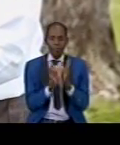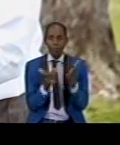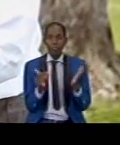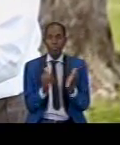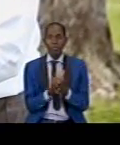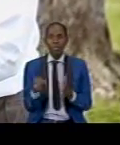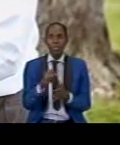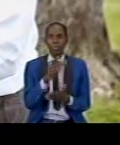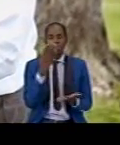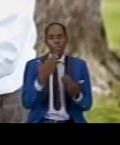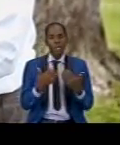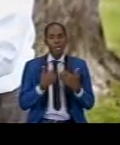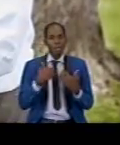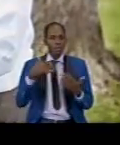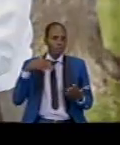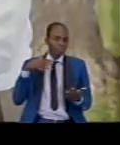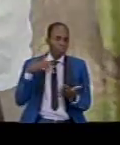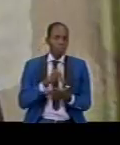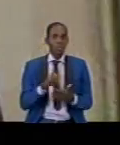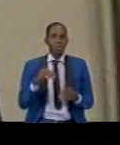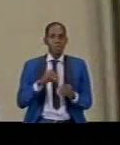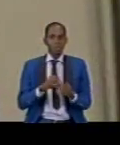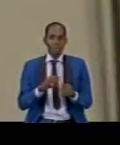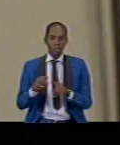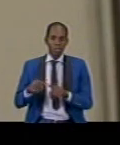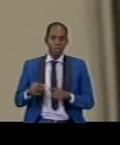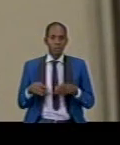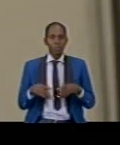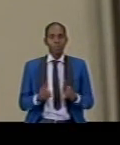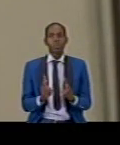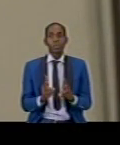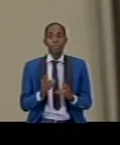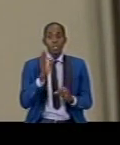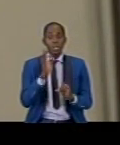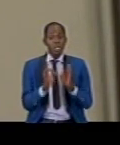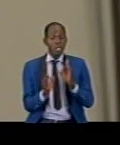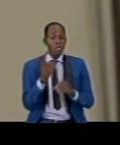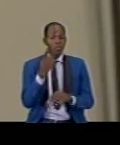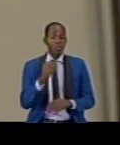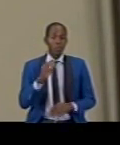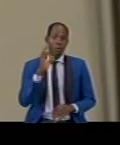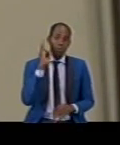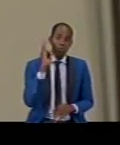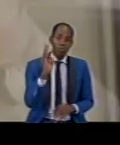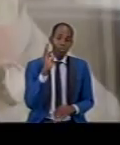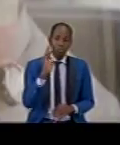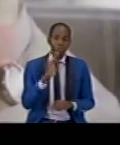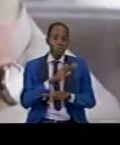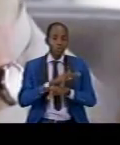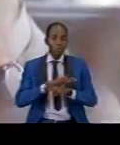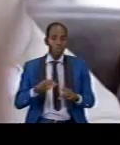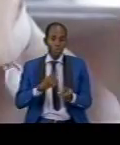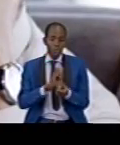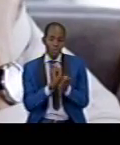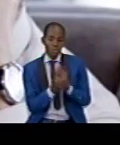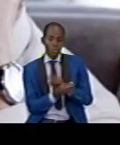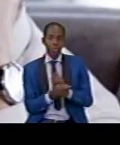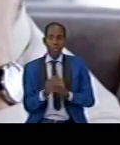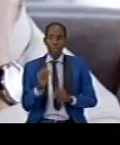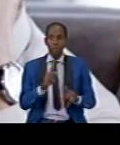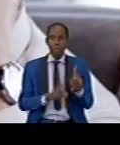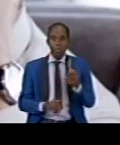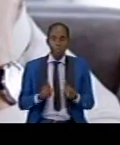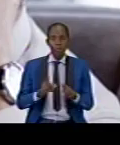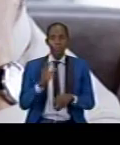understanding in all these areas. If the preaching does not turn people, if it doesn't